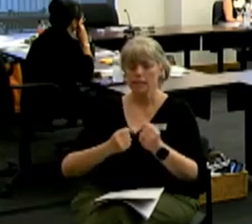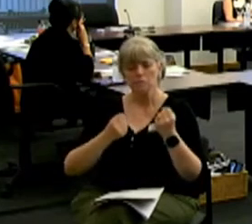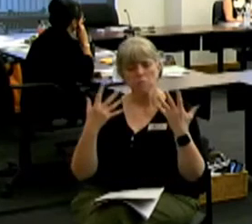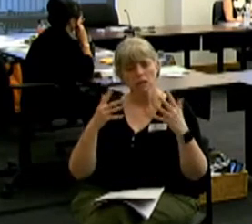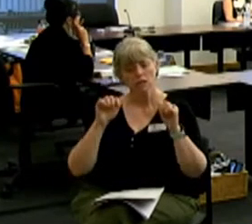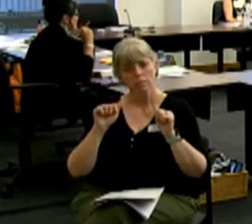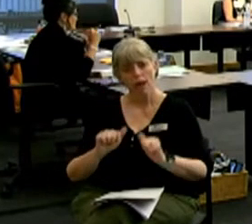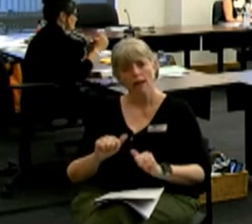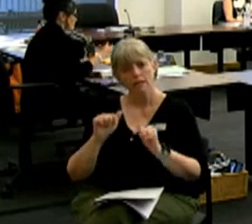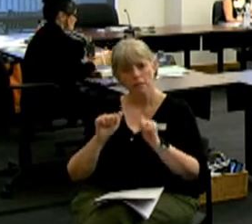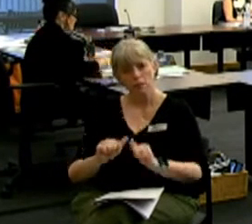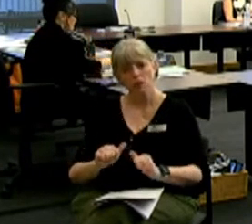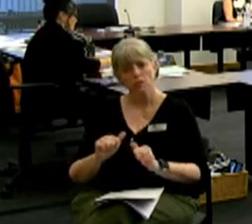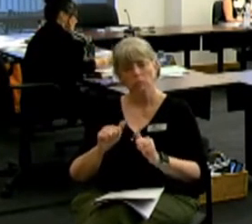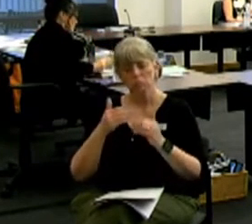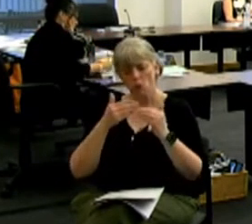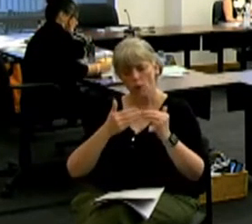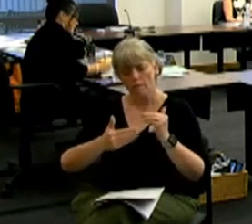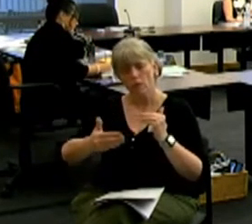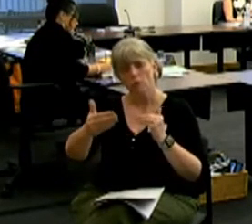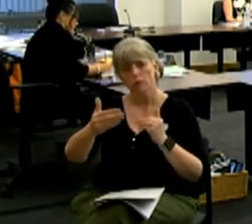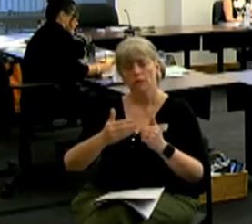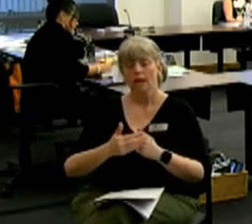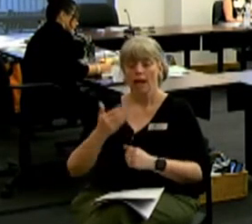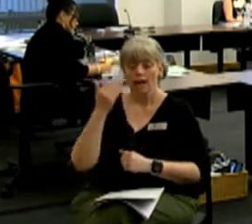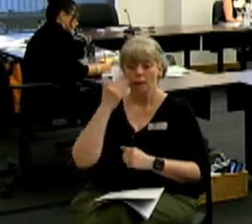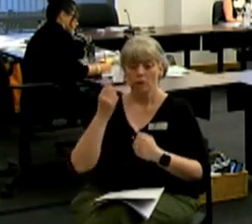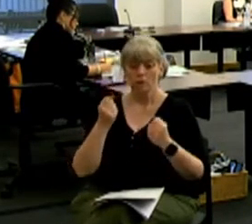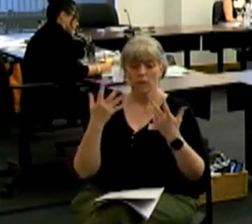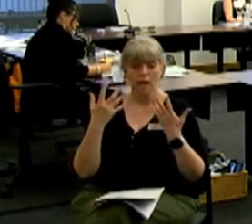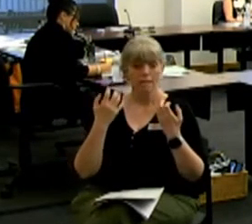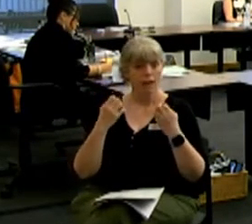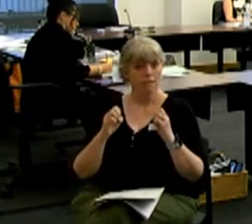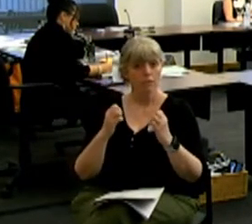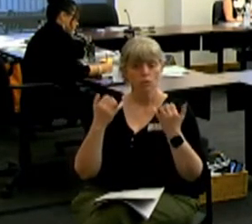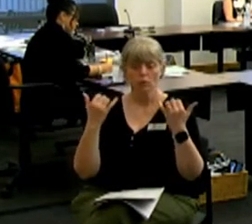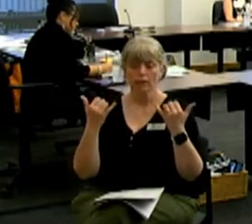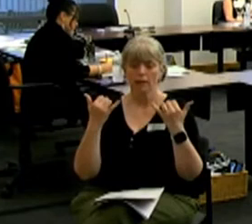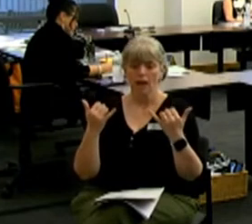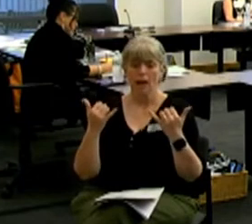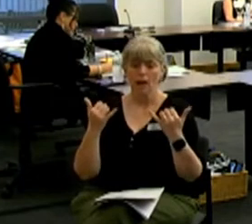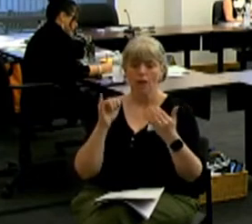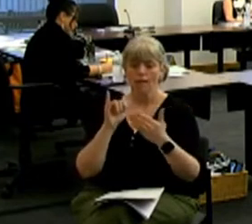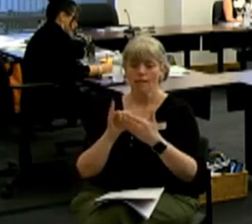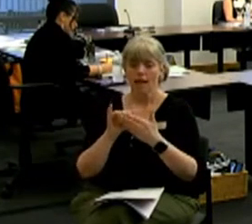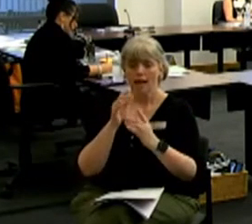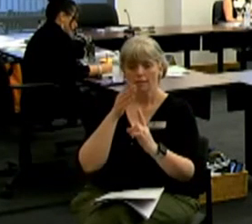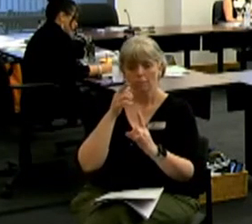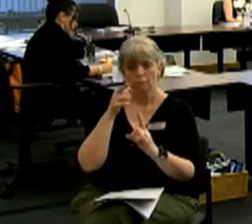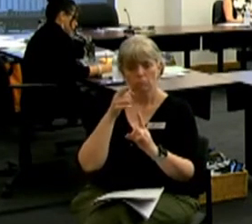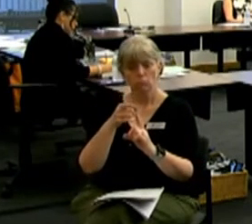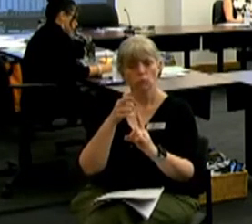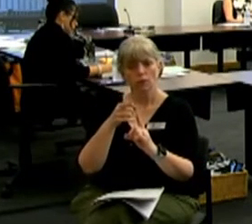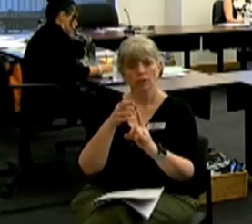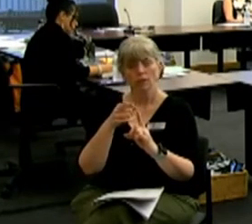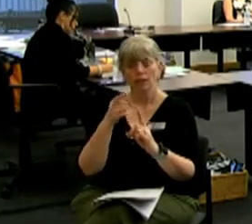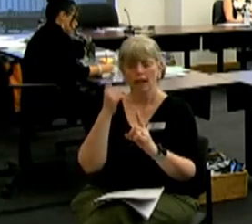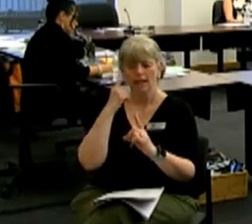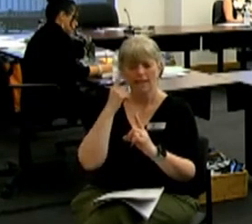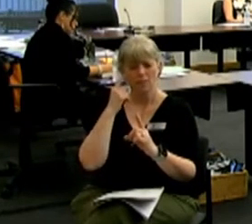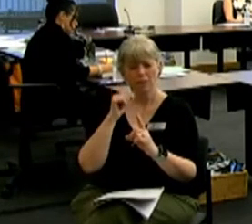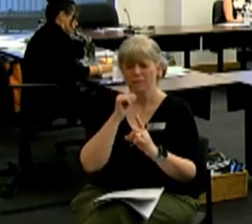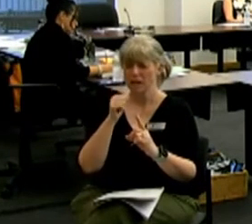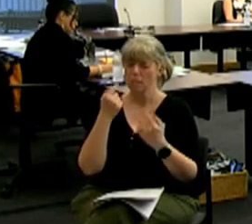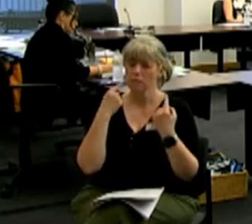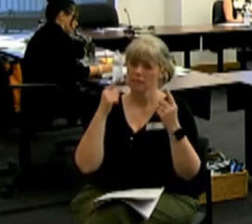much as possible going forward. I know there are a lot of efforts right now in that direction. I don't think we have been